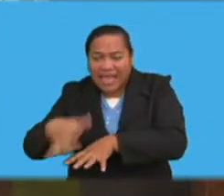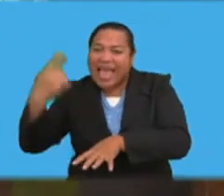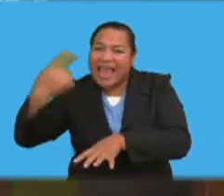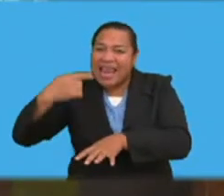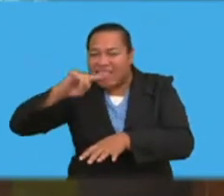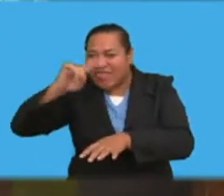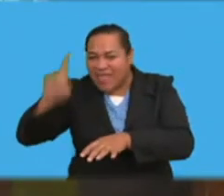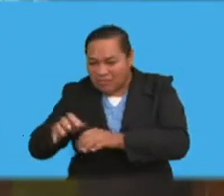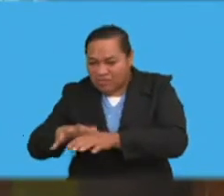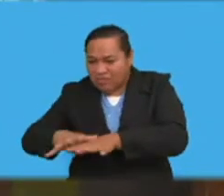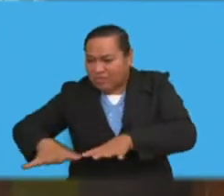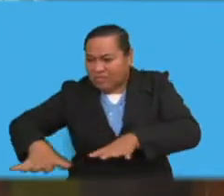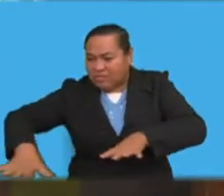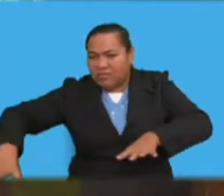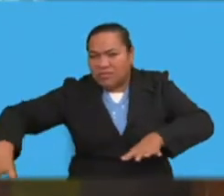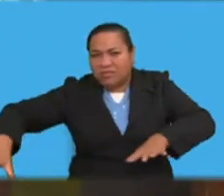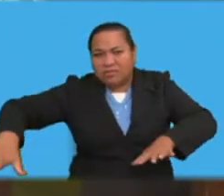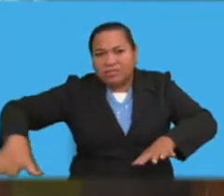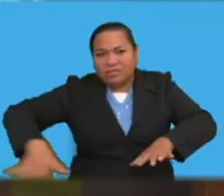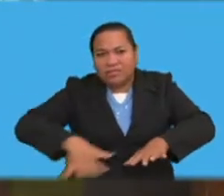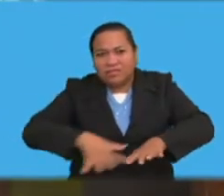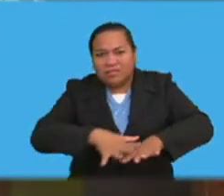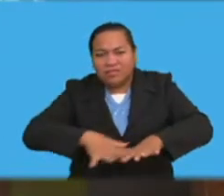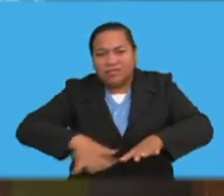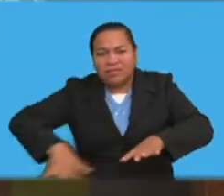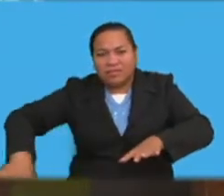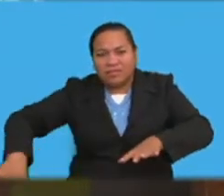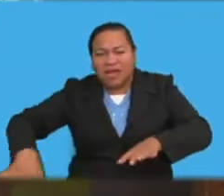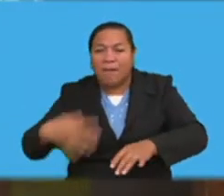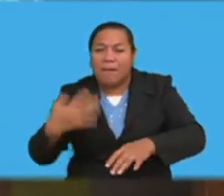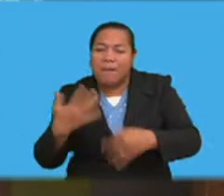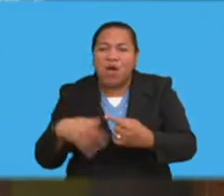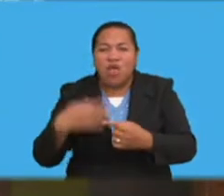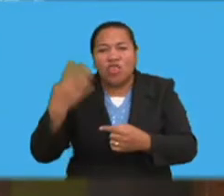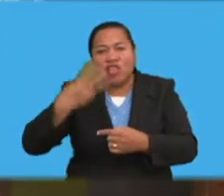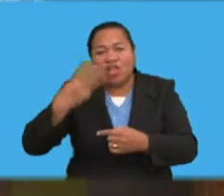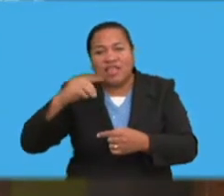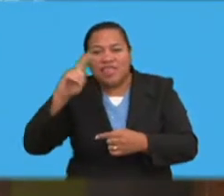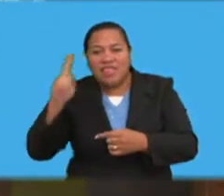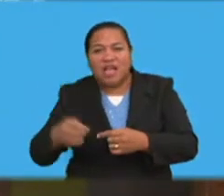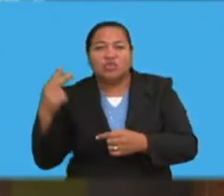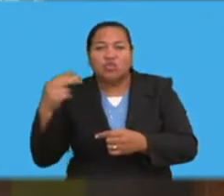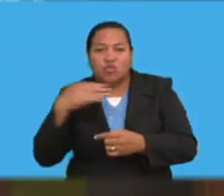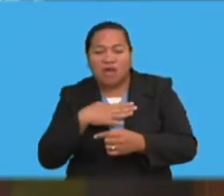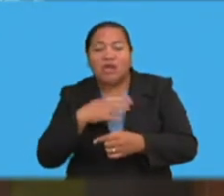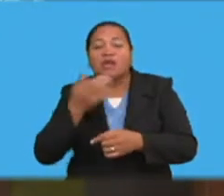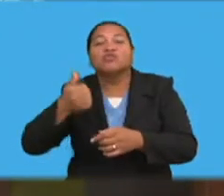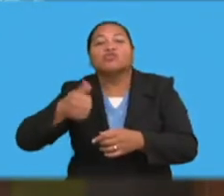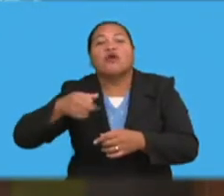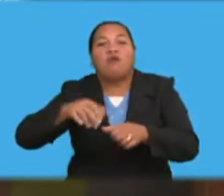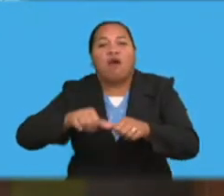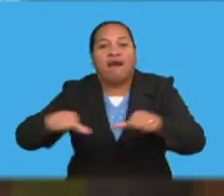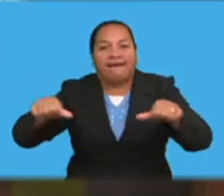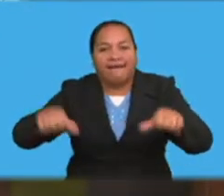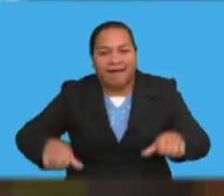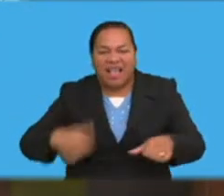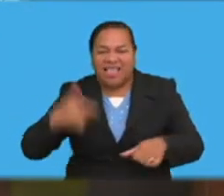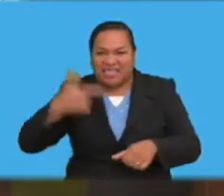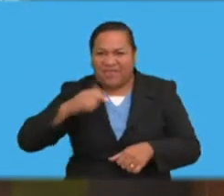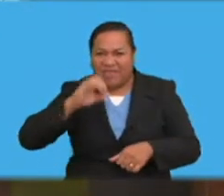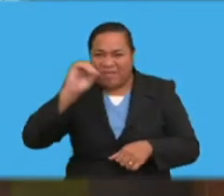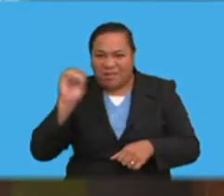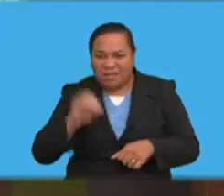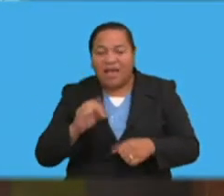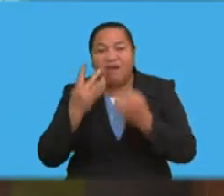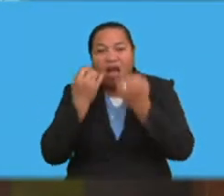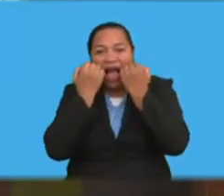11,455 hectares of Nadi River Basin, and approximately 13,200 hectares is used for agriculture, in which 70% is made up of